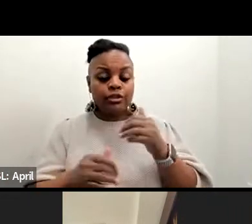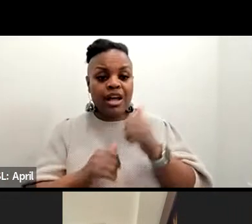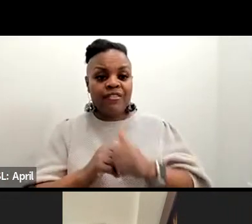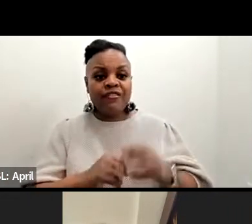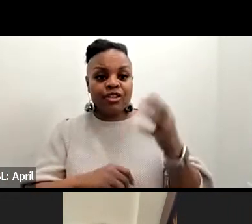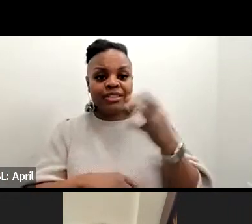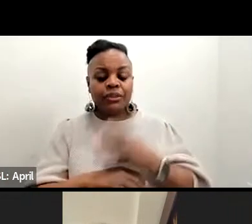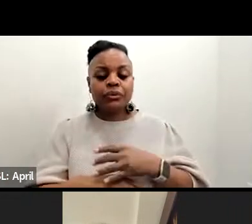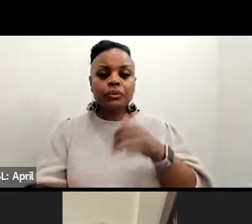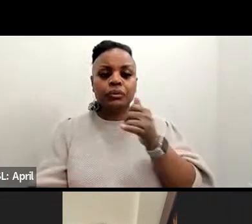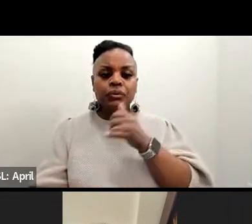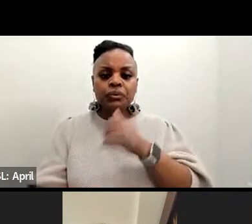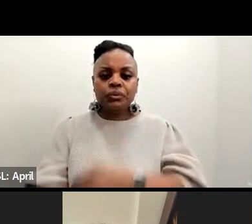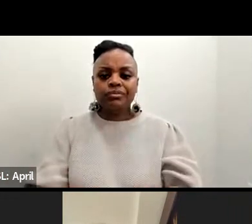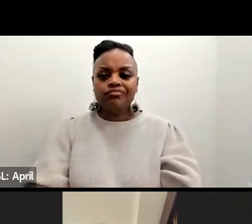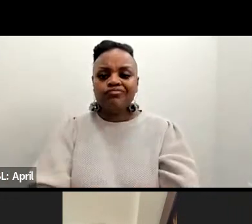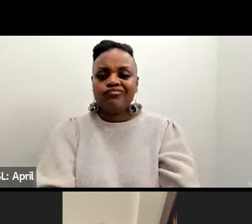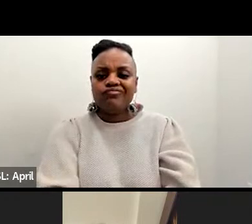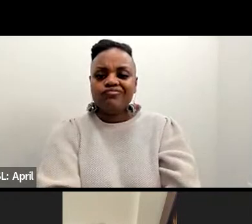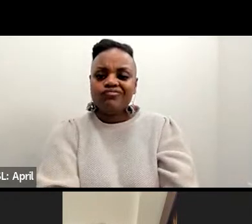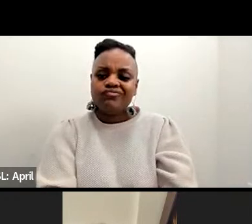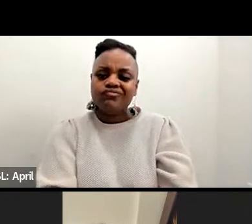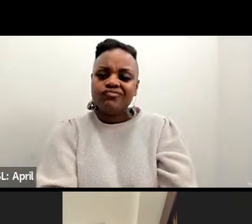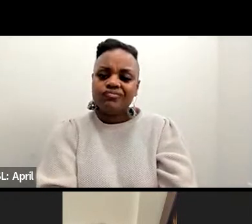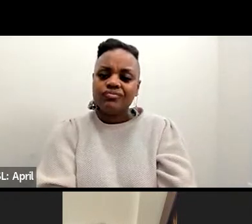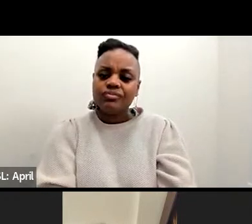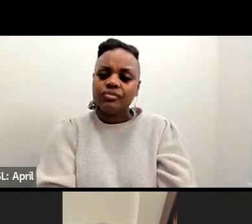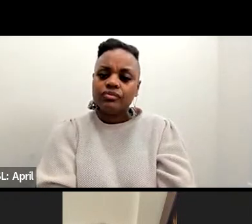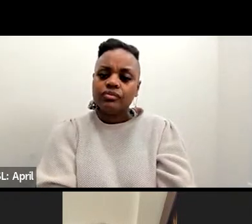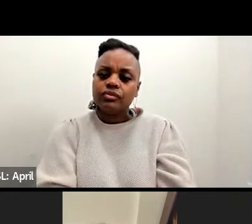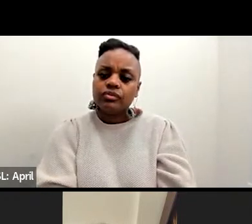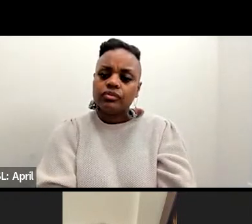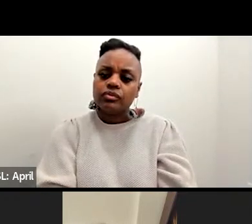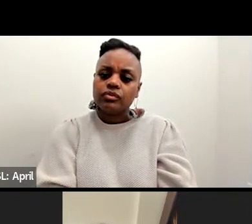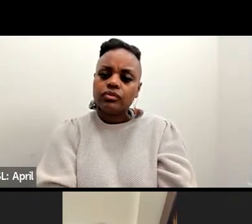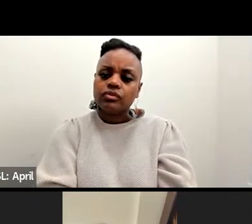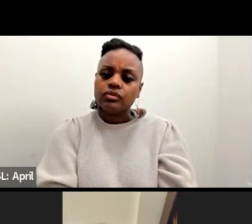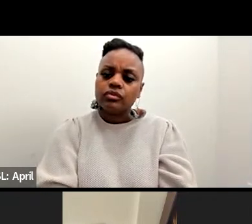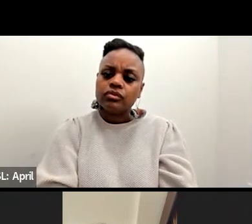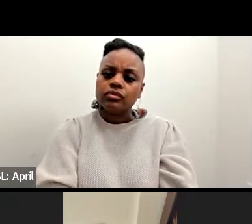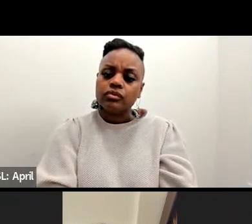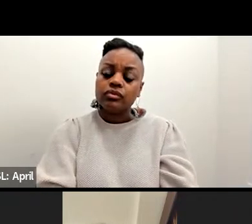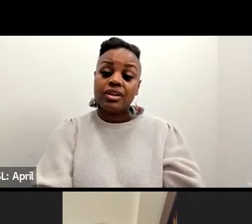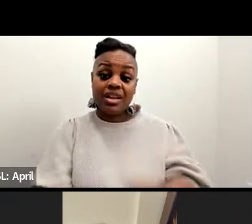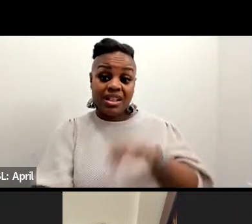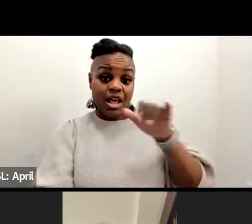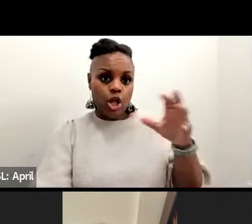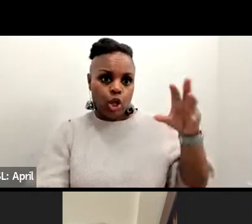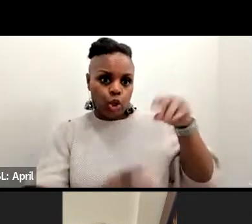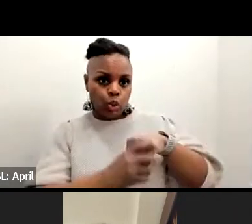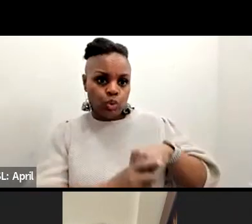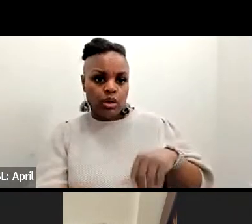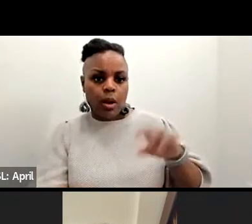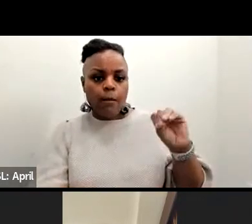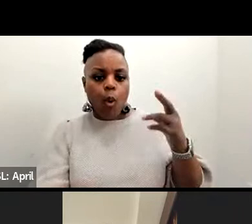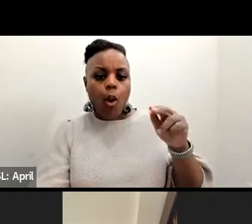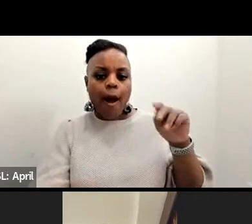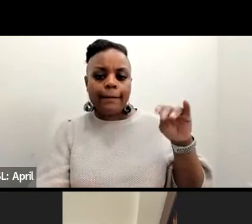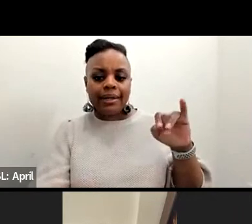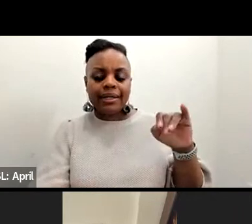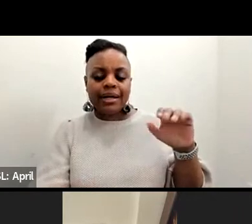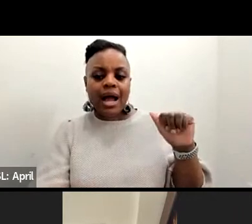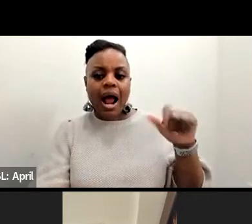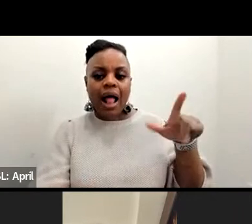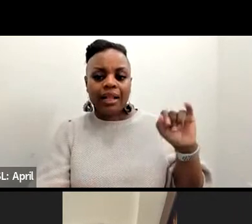to the fact that both in exile and within these prisons, the discussions that are happening now is, well, at some